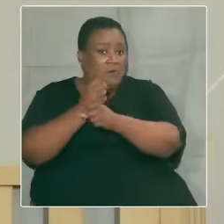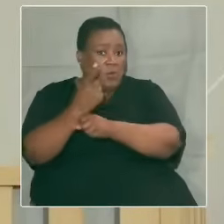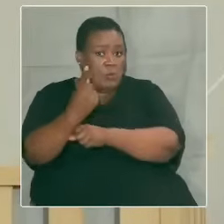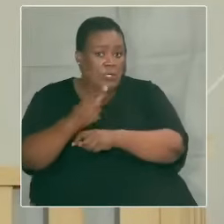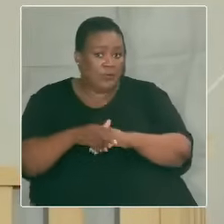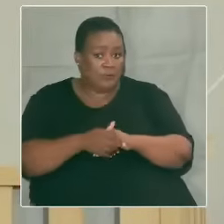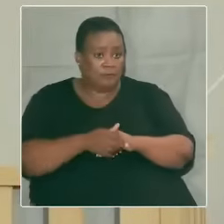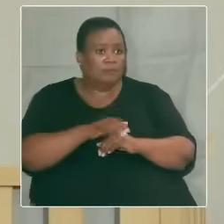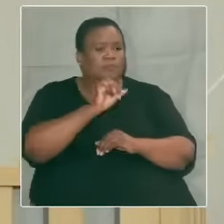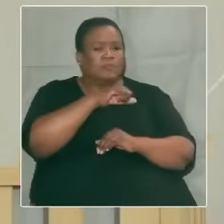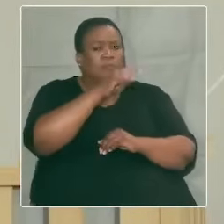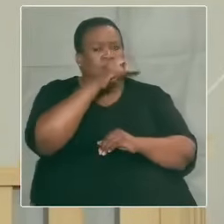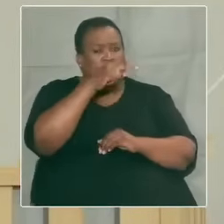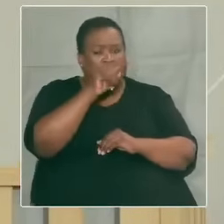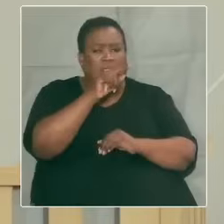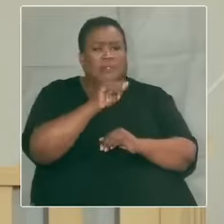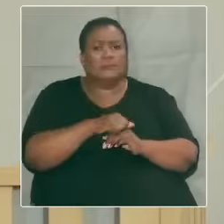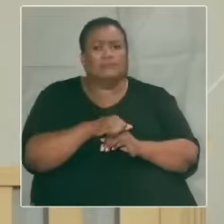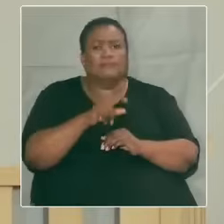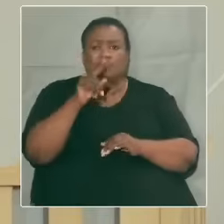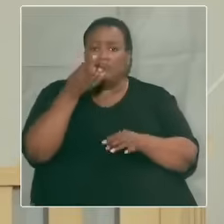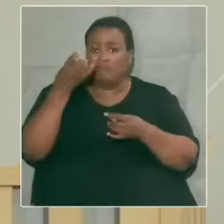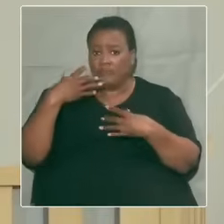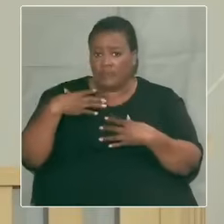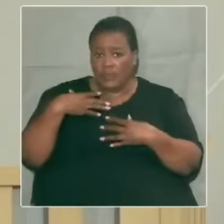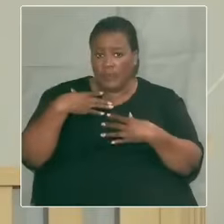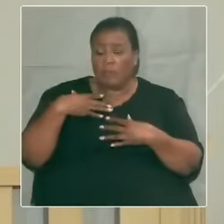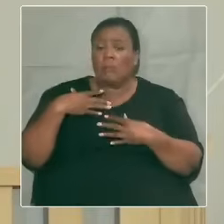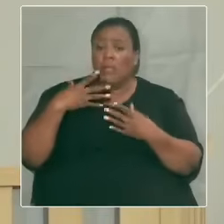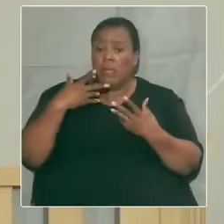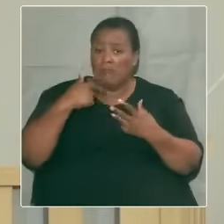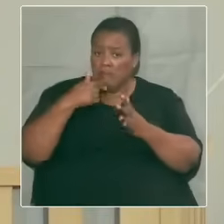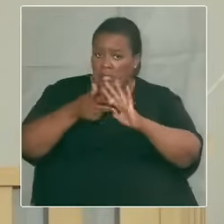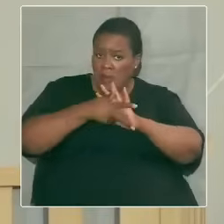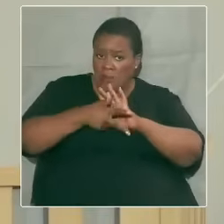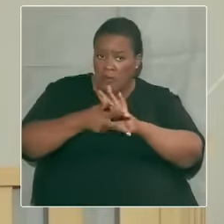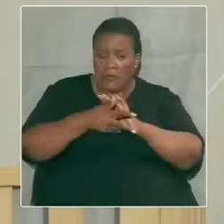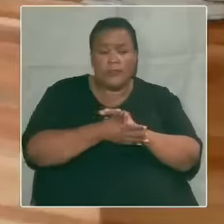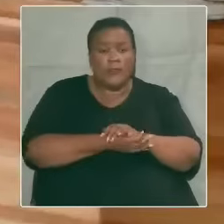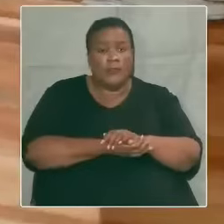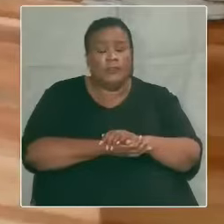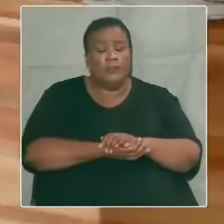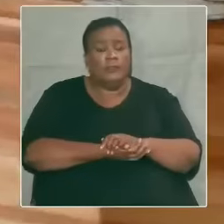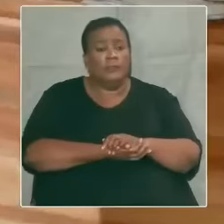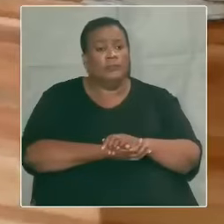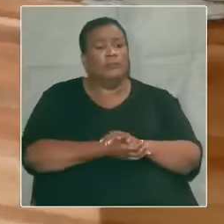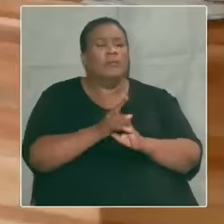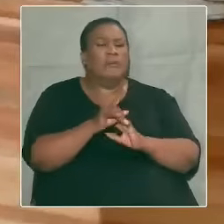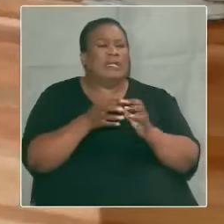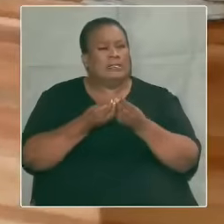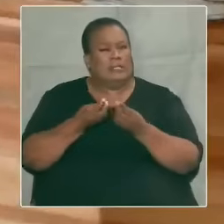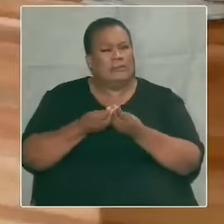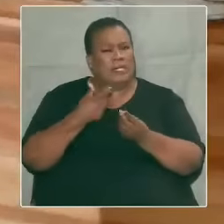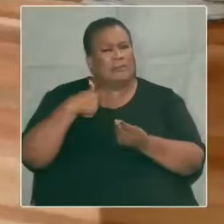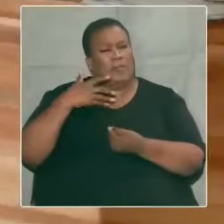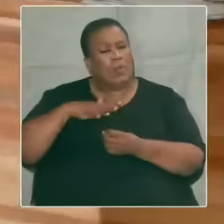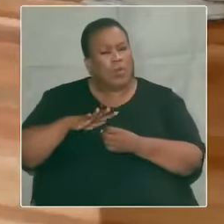and it was brought to my attention and I approve of it. Yes, but there's something I needed